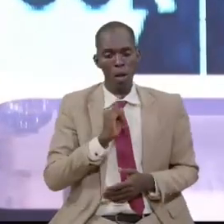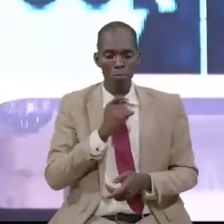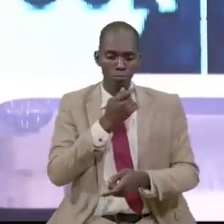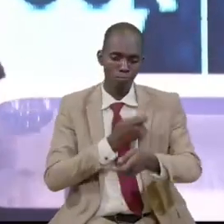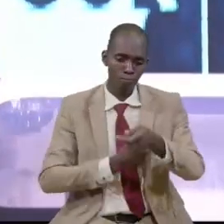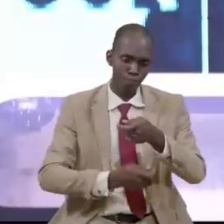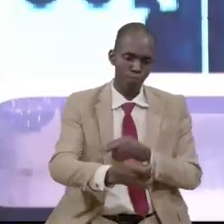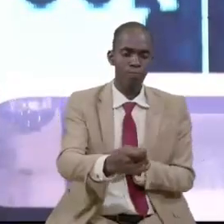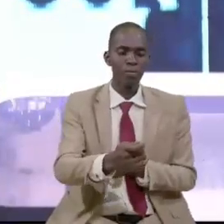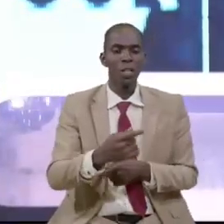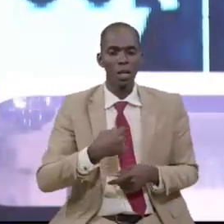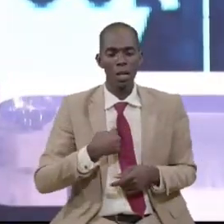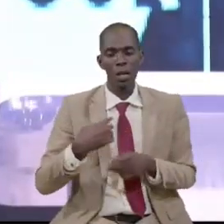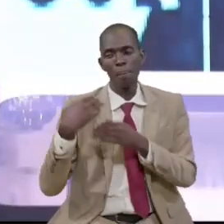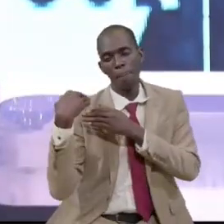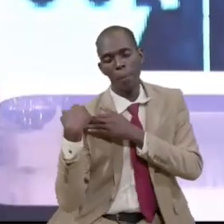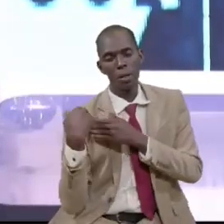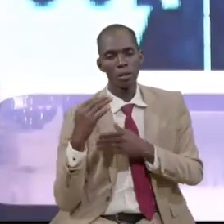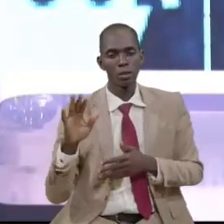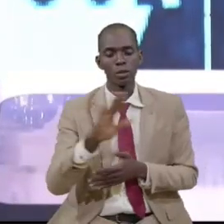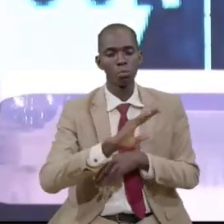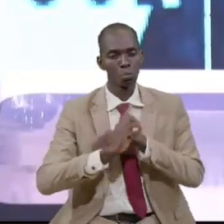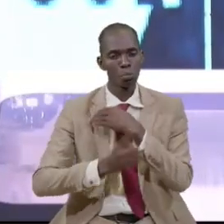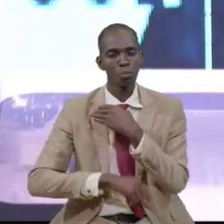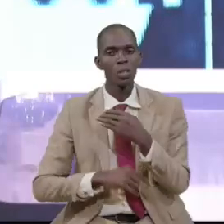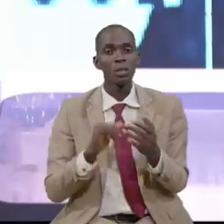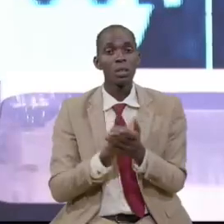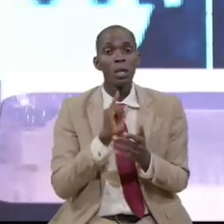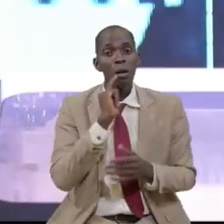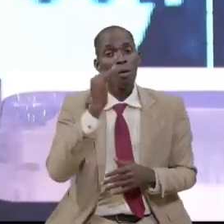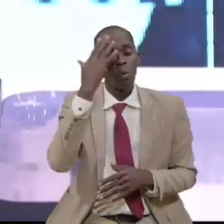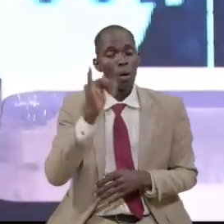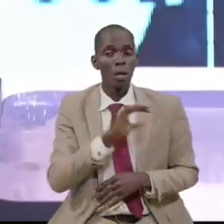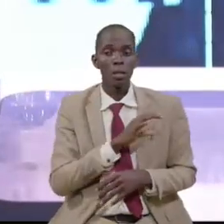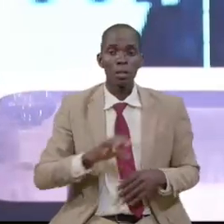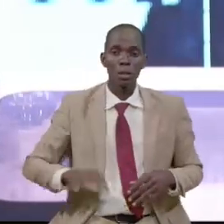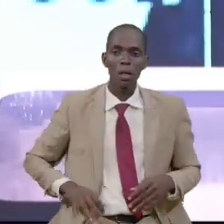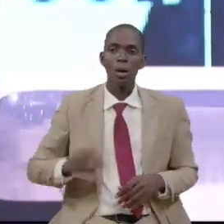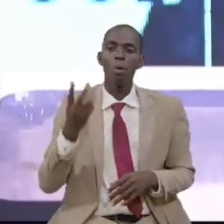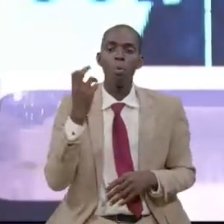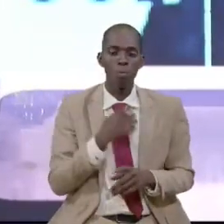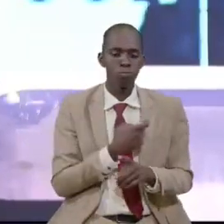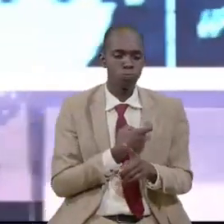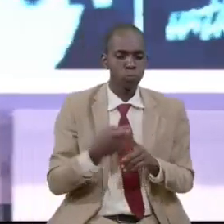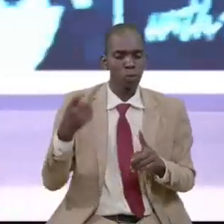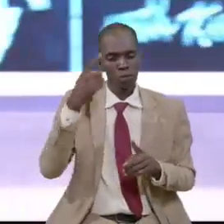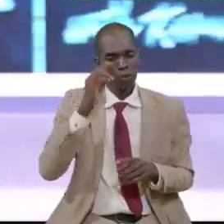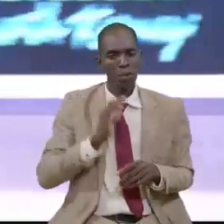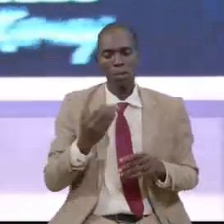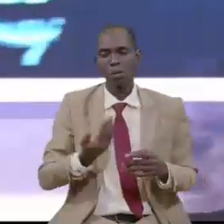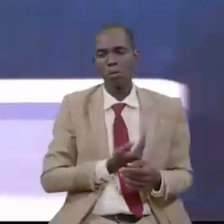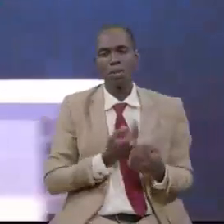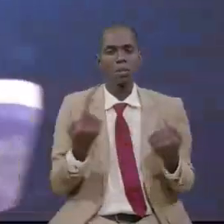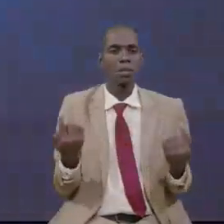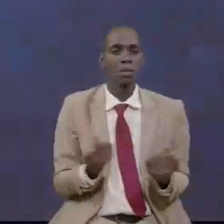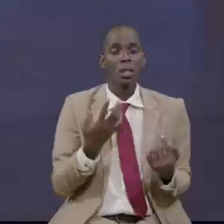why it was swed for transgressions he was bruised for our iniquities the chastisement